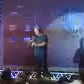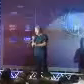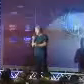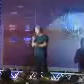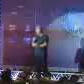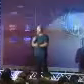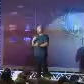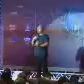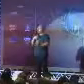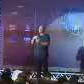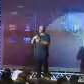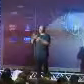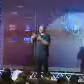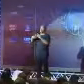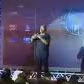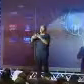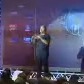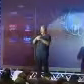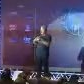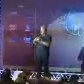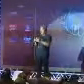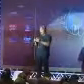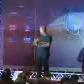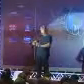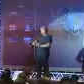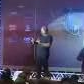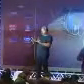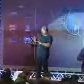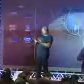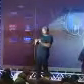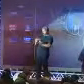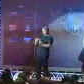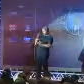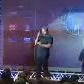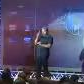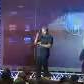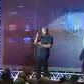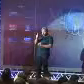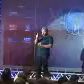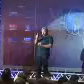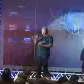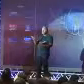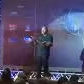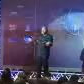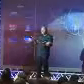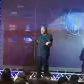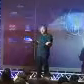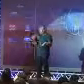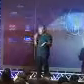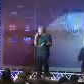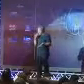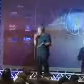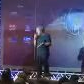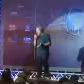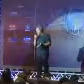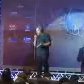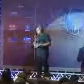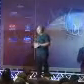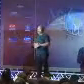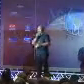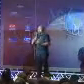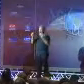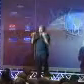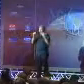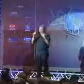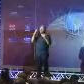Think about a brain surgeon. They don't make a product. You do not end up with a second brain when they get